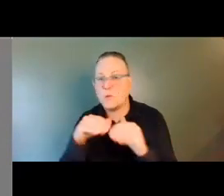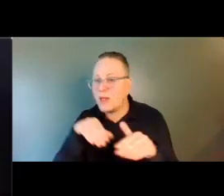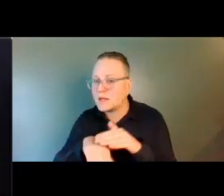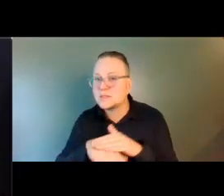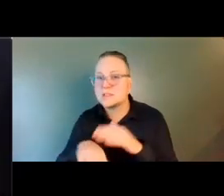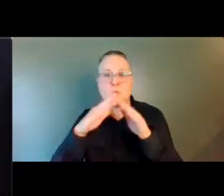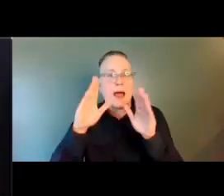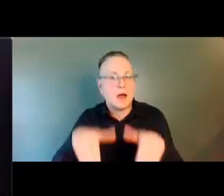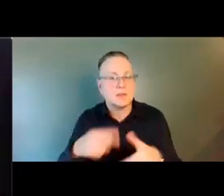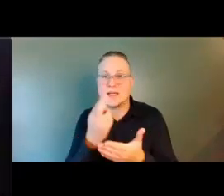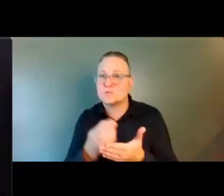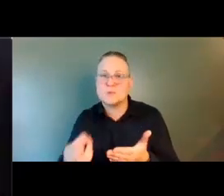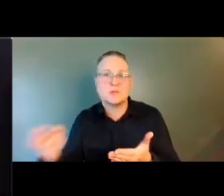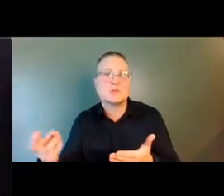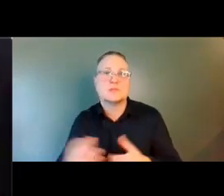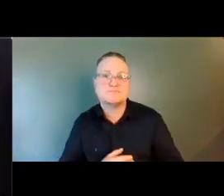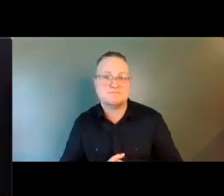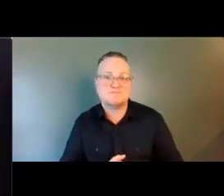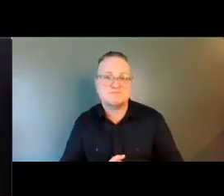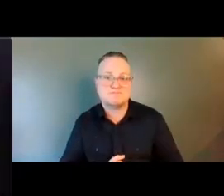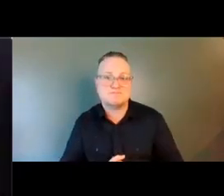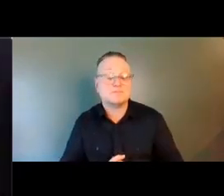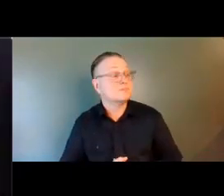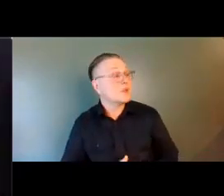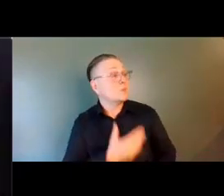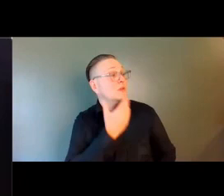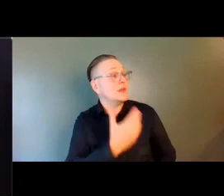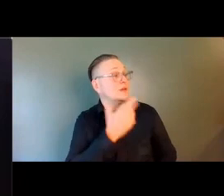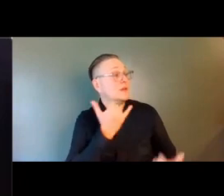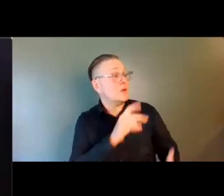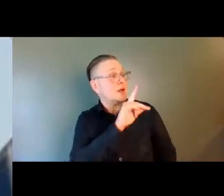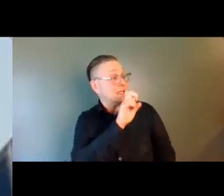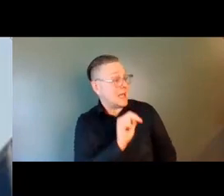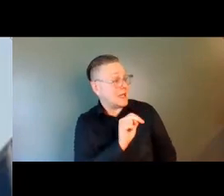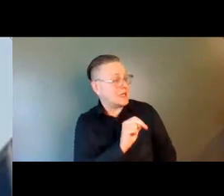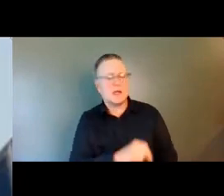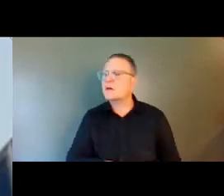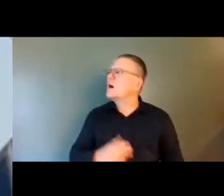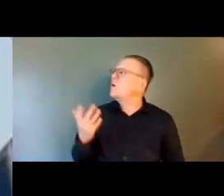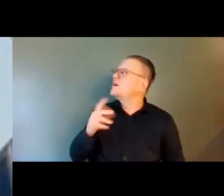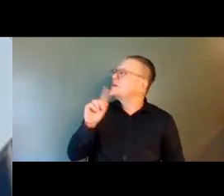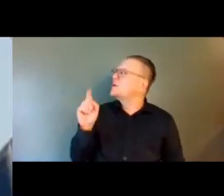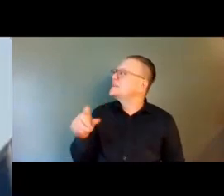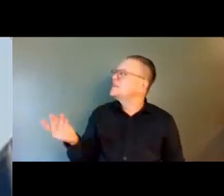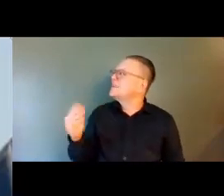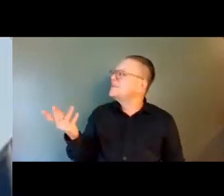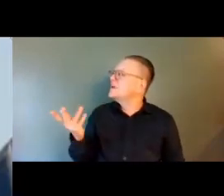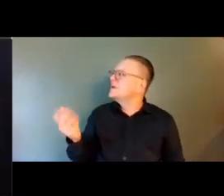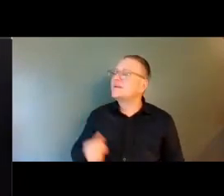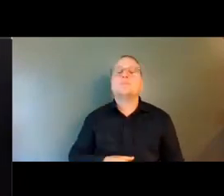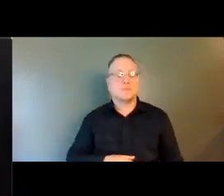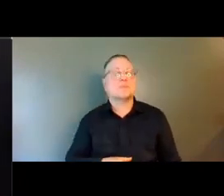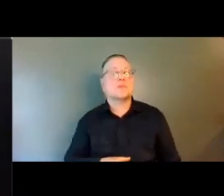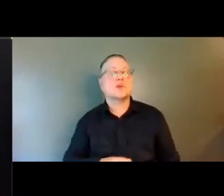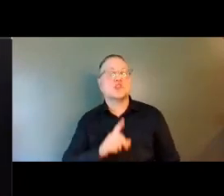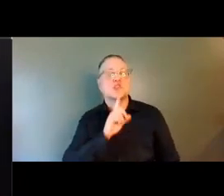Thanks, Mohamed. Ken, you're up next for the ADA question. Can you repeat the question again? Certainly can. What part